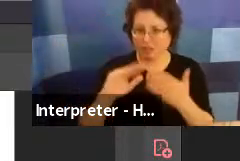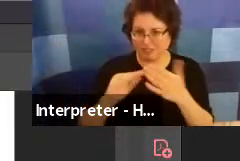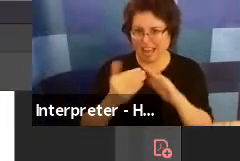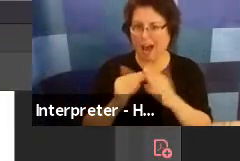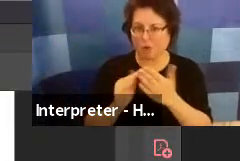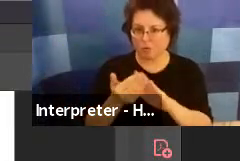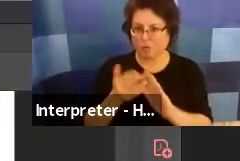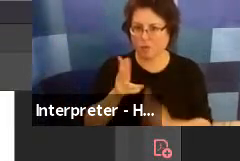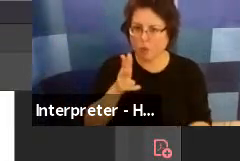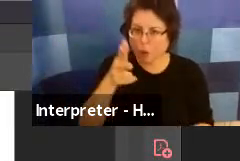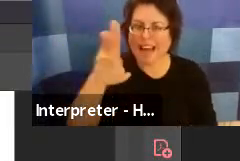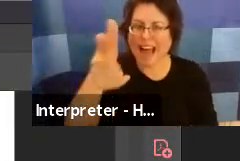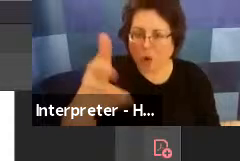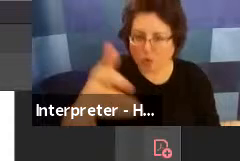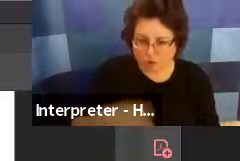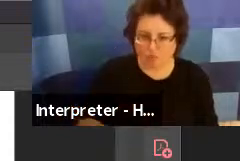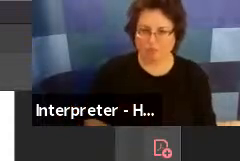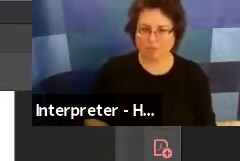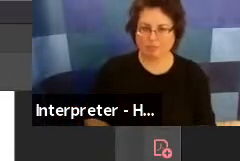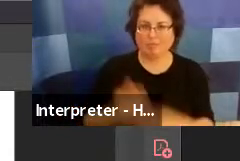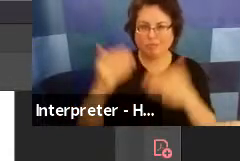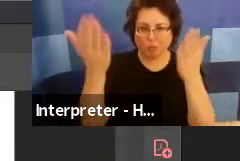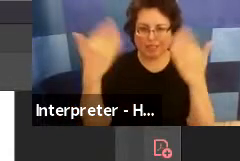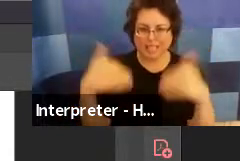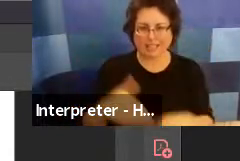Not much extra to add if you could go to the next slide.